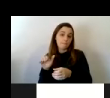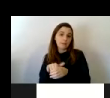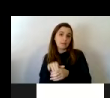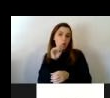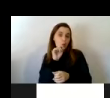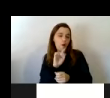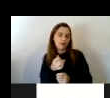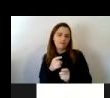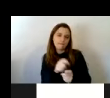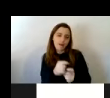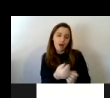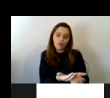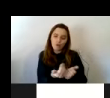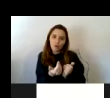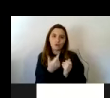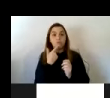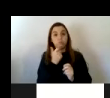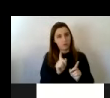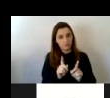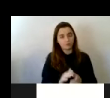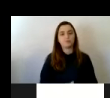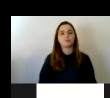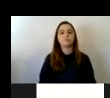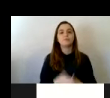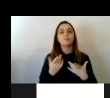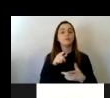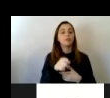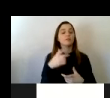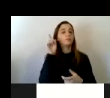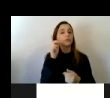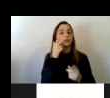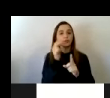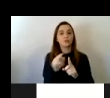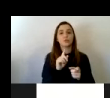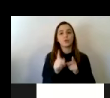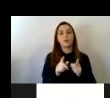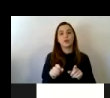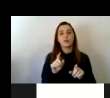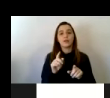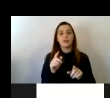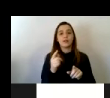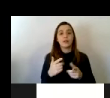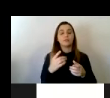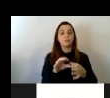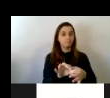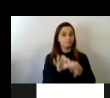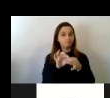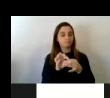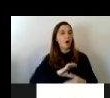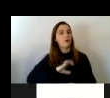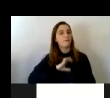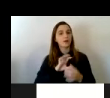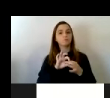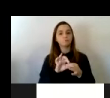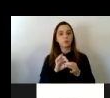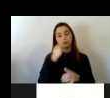The important perspective from this kind of project is volunteer committed to strengthen the trust in between the people, and the